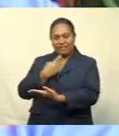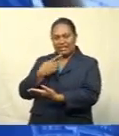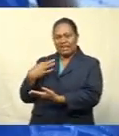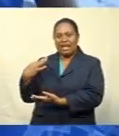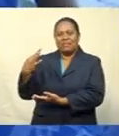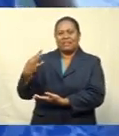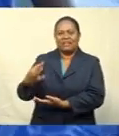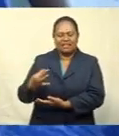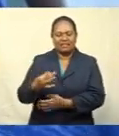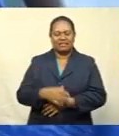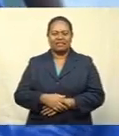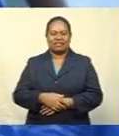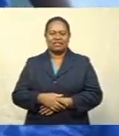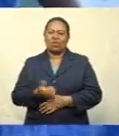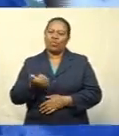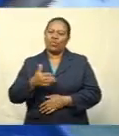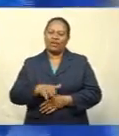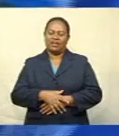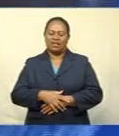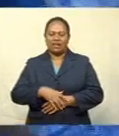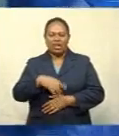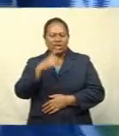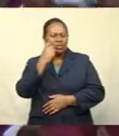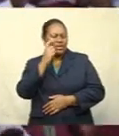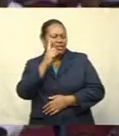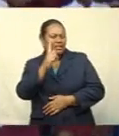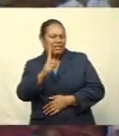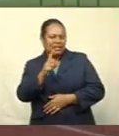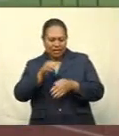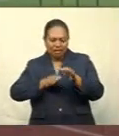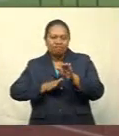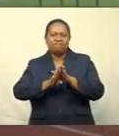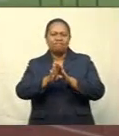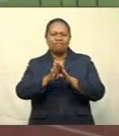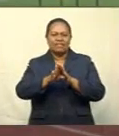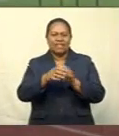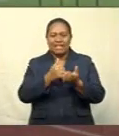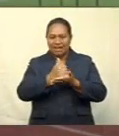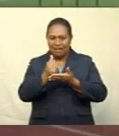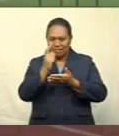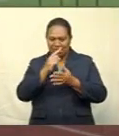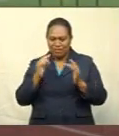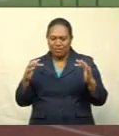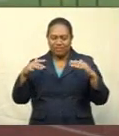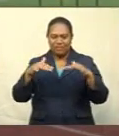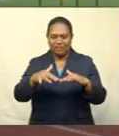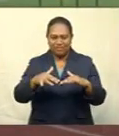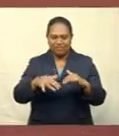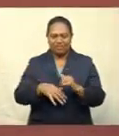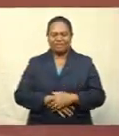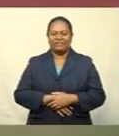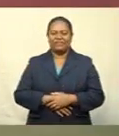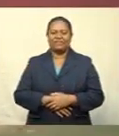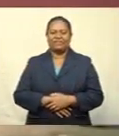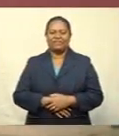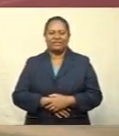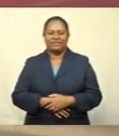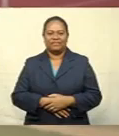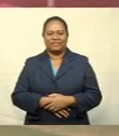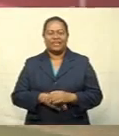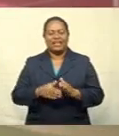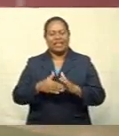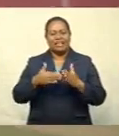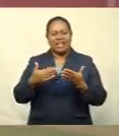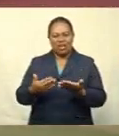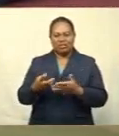the relevant authorities to try and see whether we can get increased capacity, and we look forward to those results. The return of